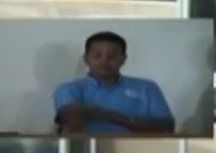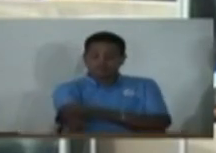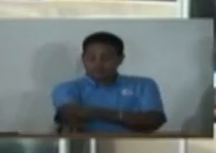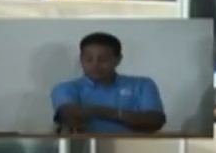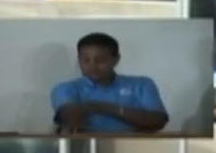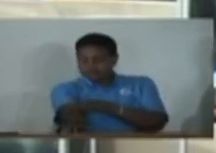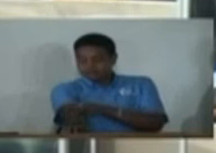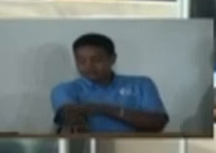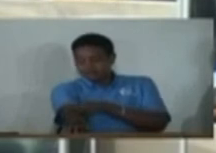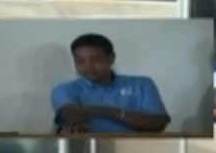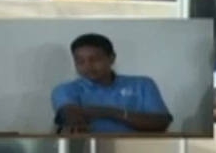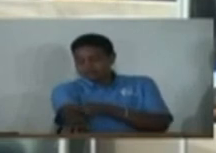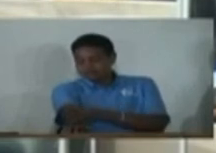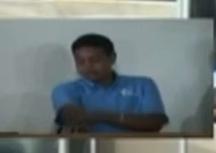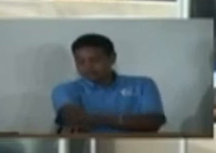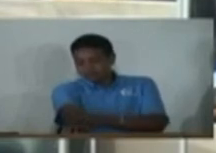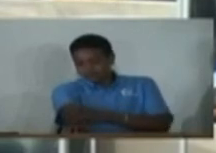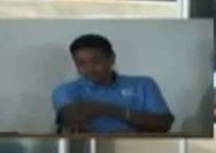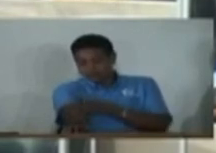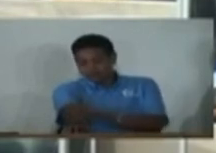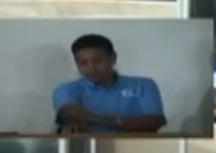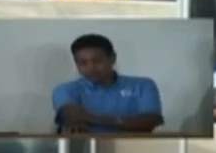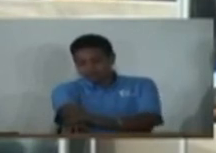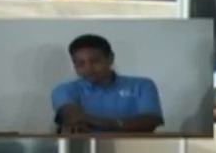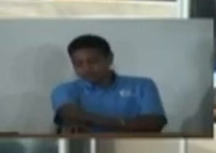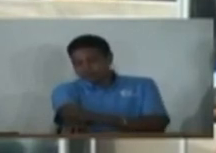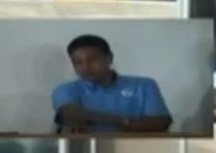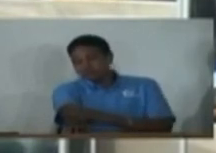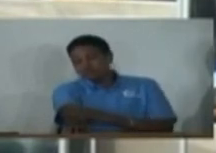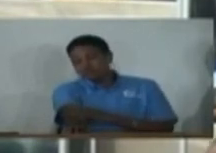May 2019, we had approximately